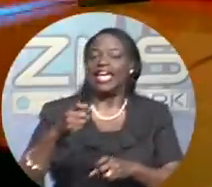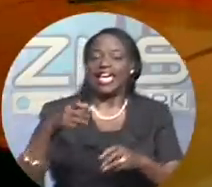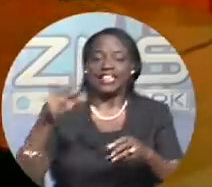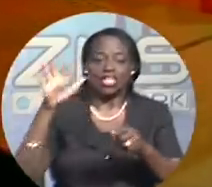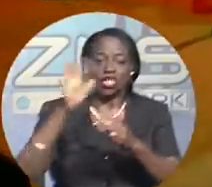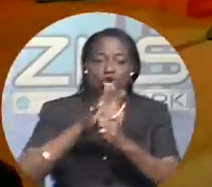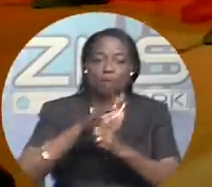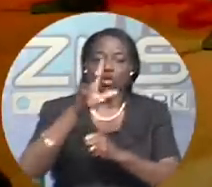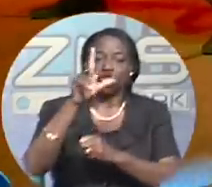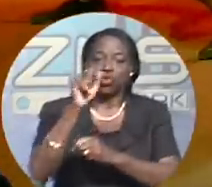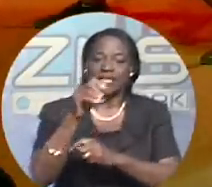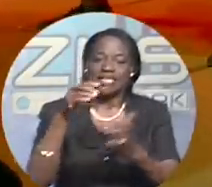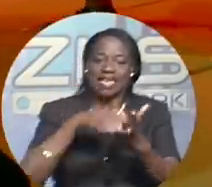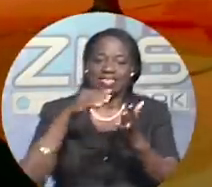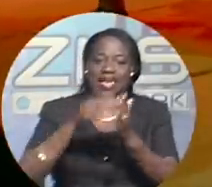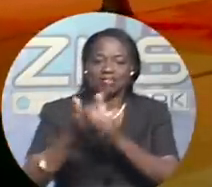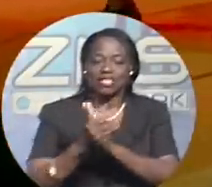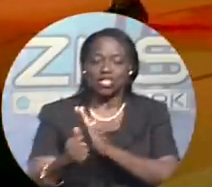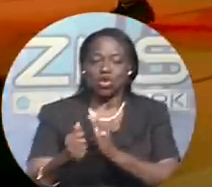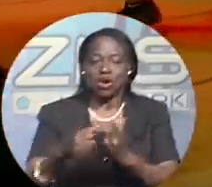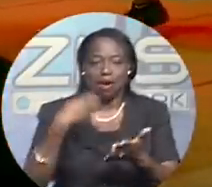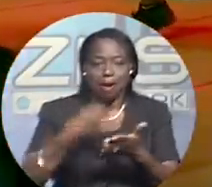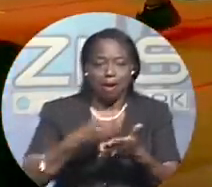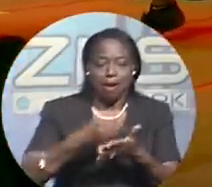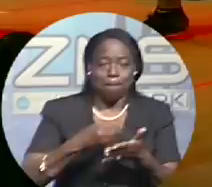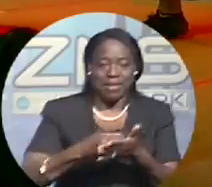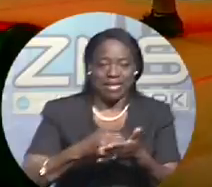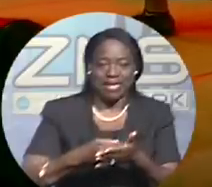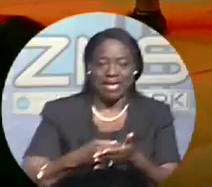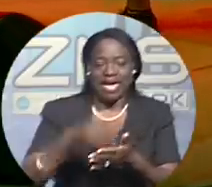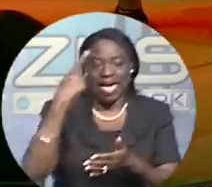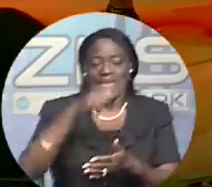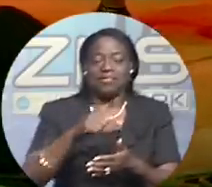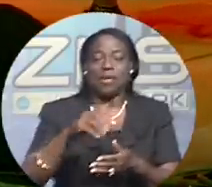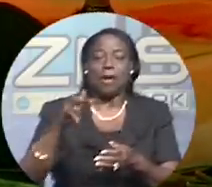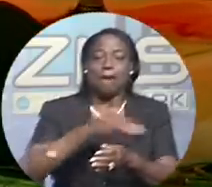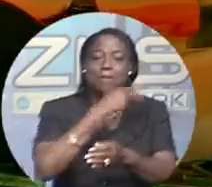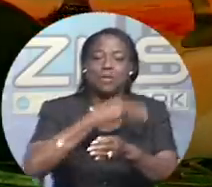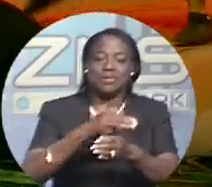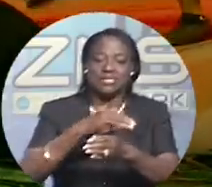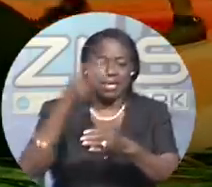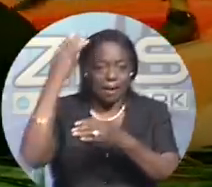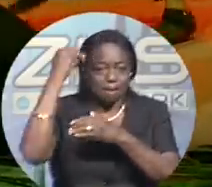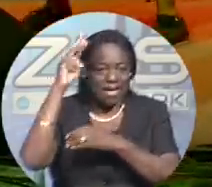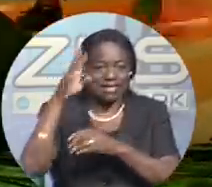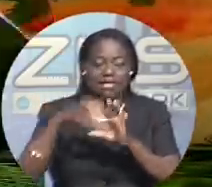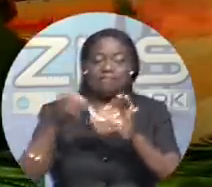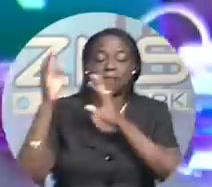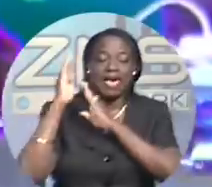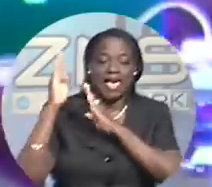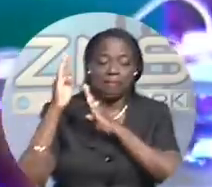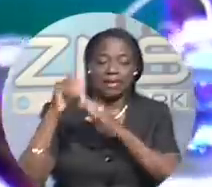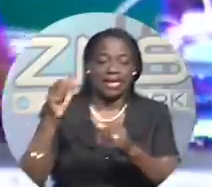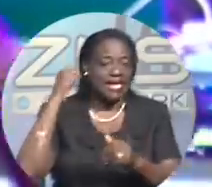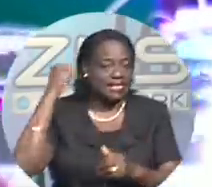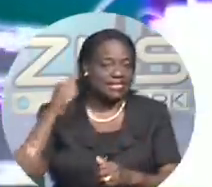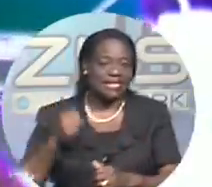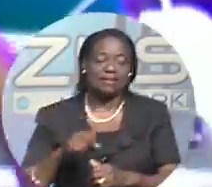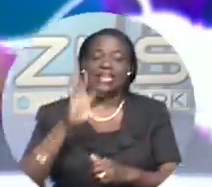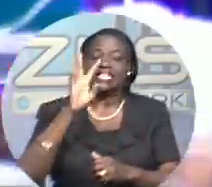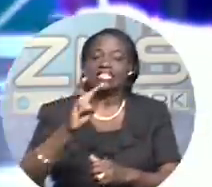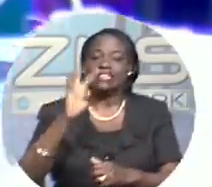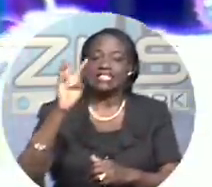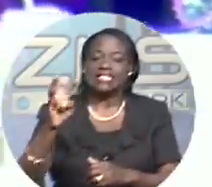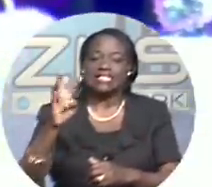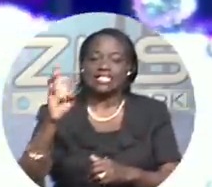top $20,000 cash prize and the title of Music Master of the Bahamian Sound. 666 points secured the